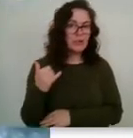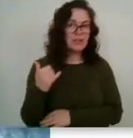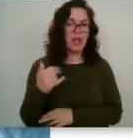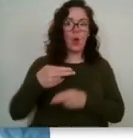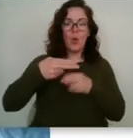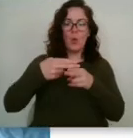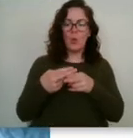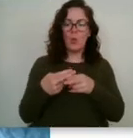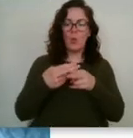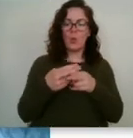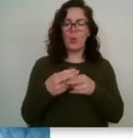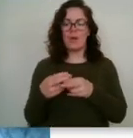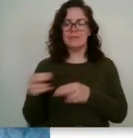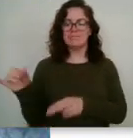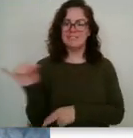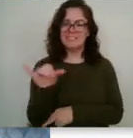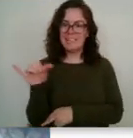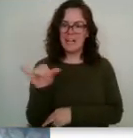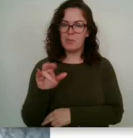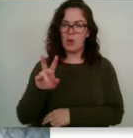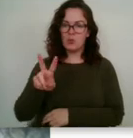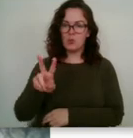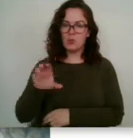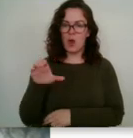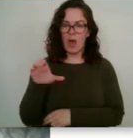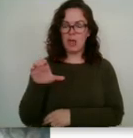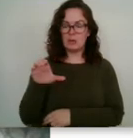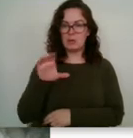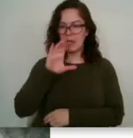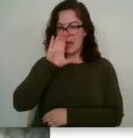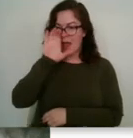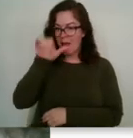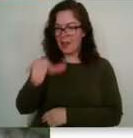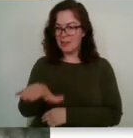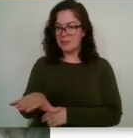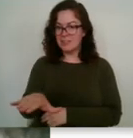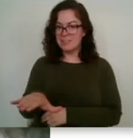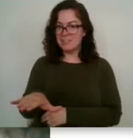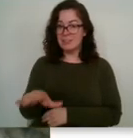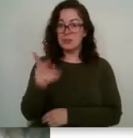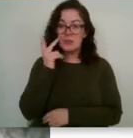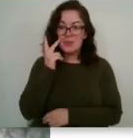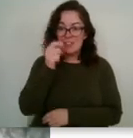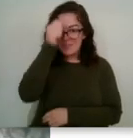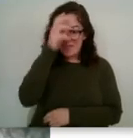African elephants. And look at the trunk of the tree compared to this man. That's pretty big.